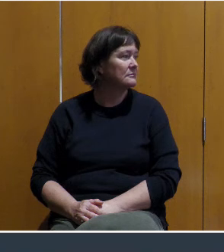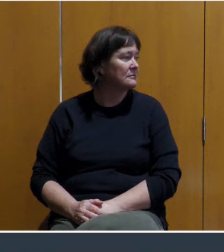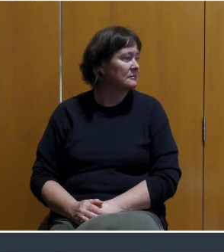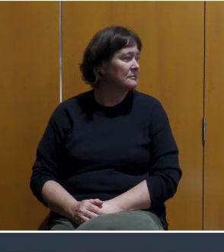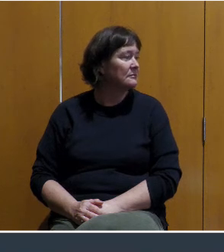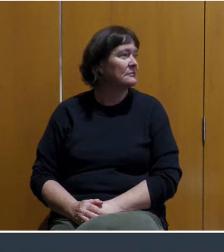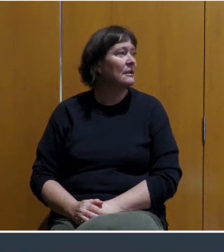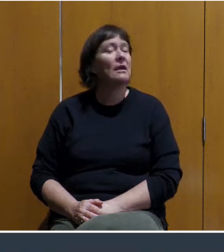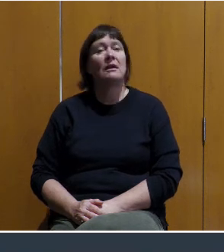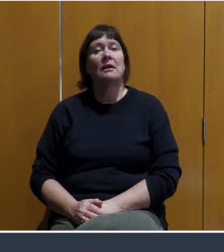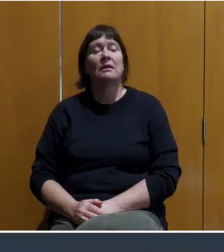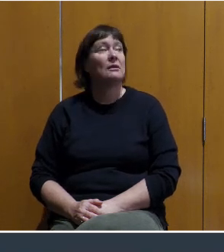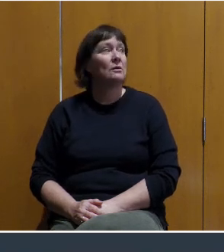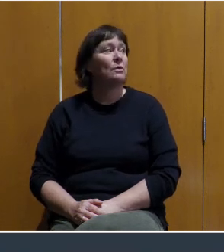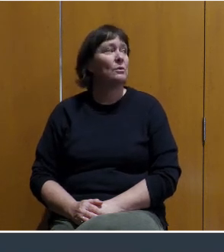So we have